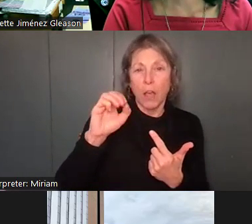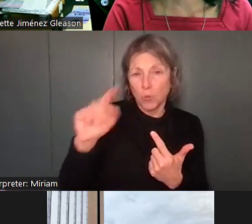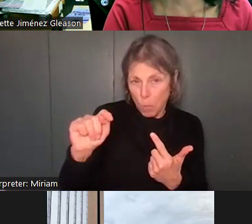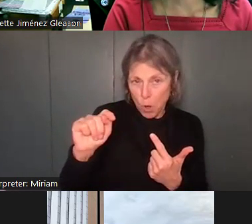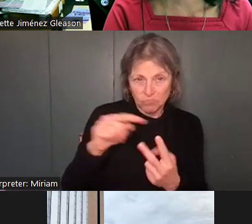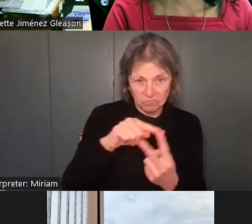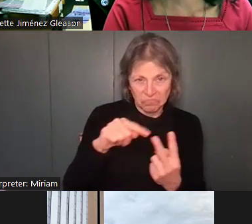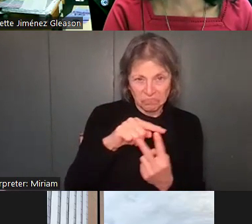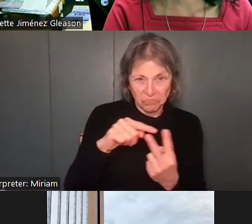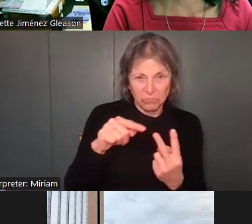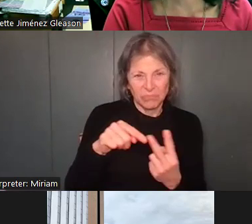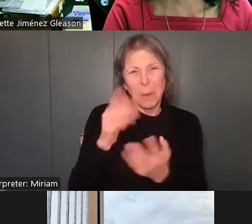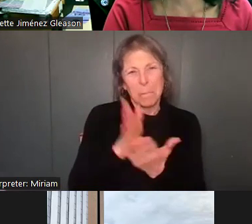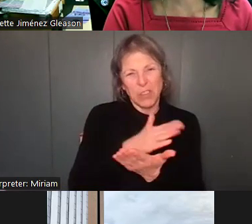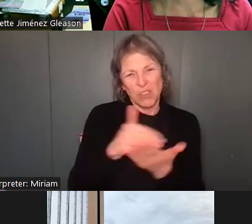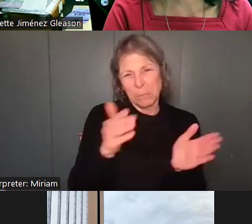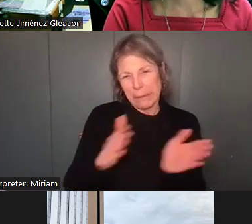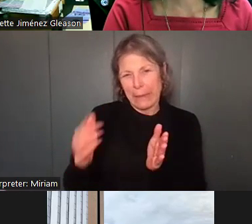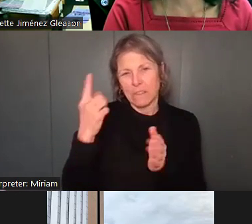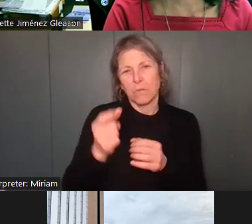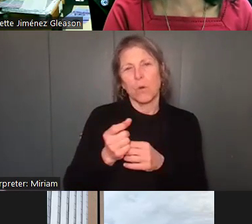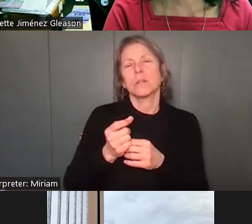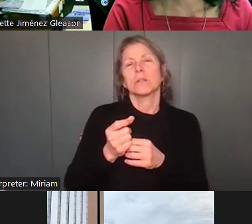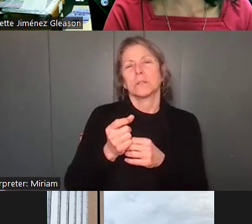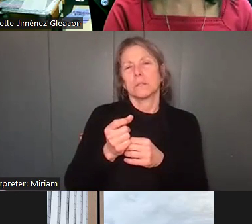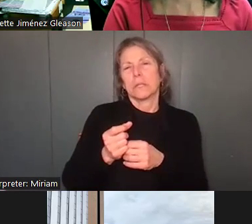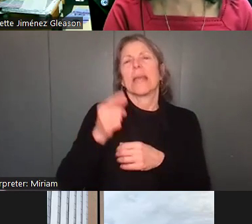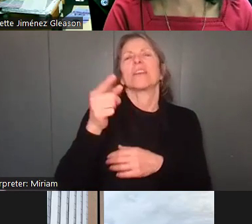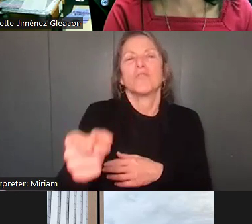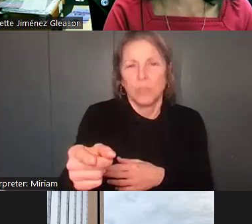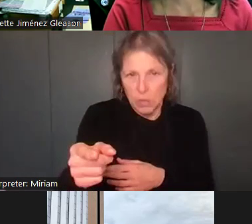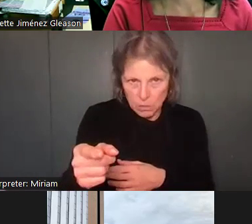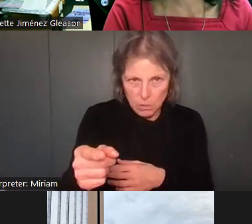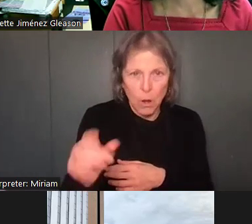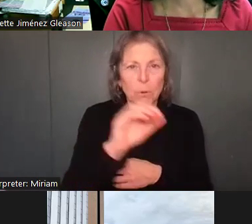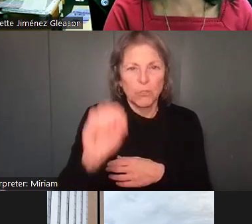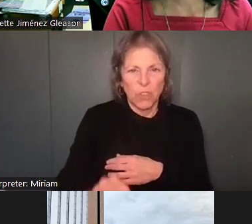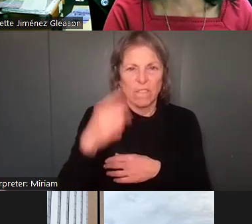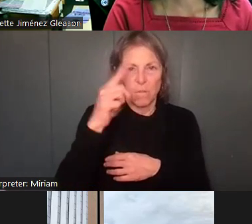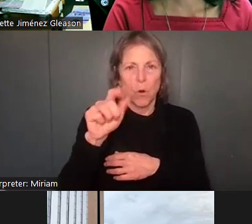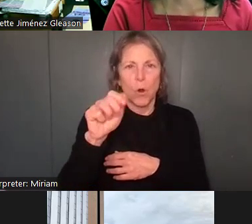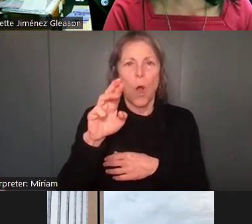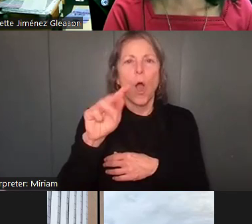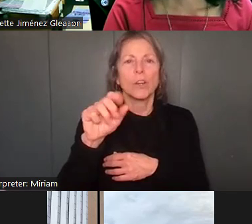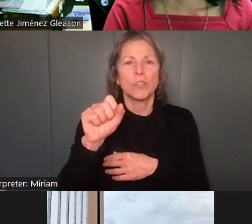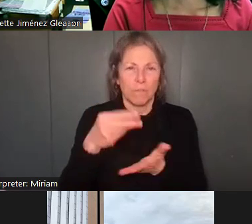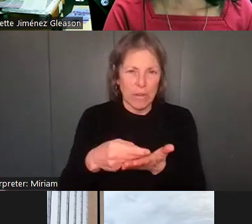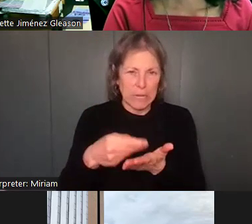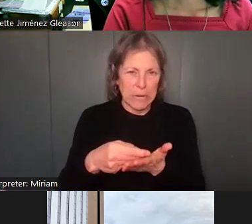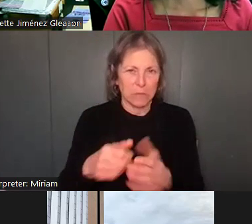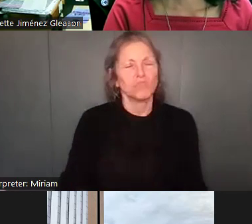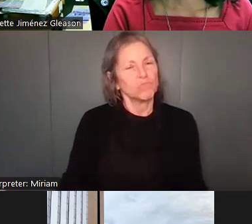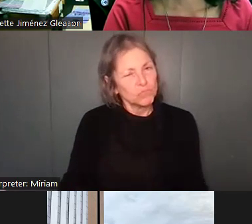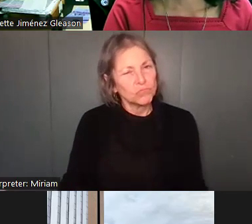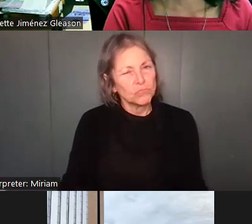the budget planning for the next year's percent for the arts funding. So if you think of it that way, it would